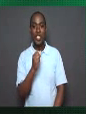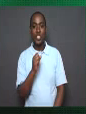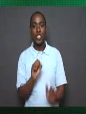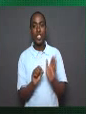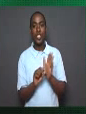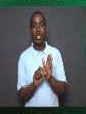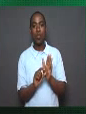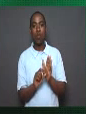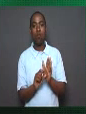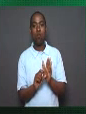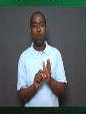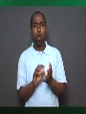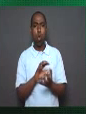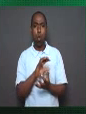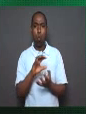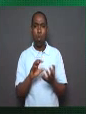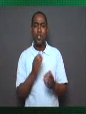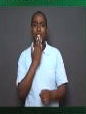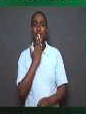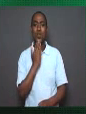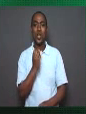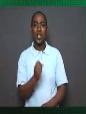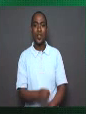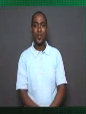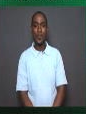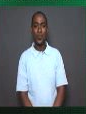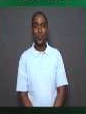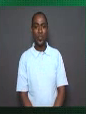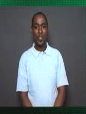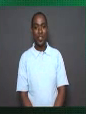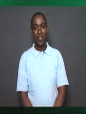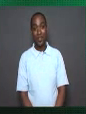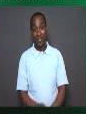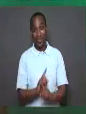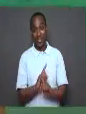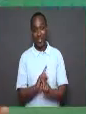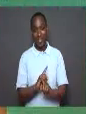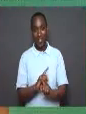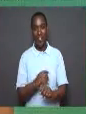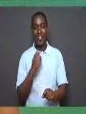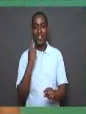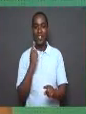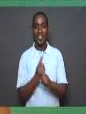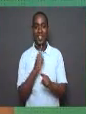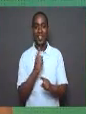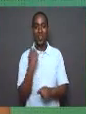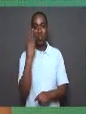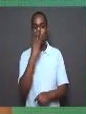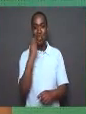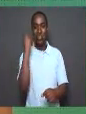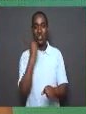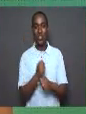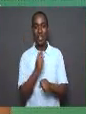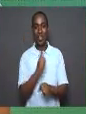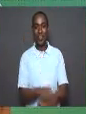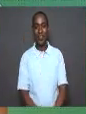example of a complex sugar, then you are correct. Great work.